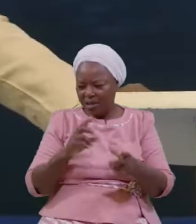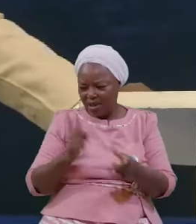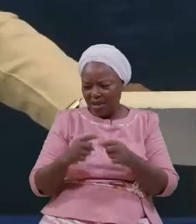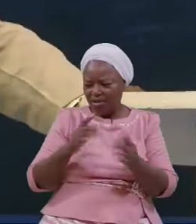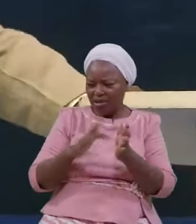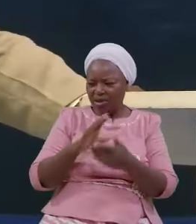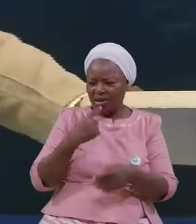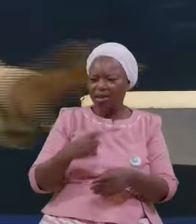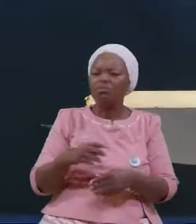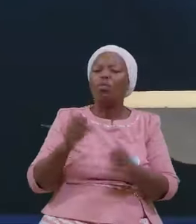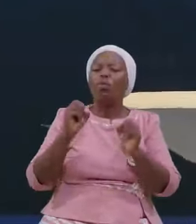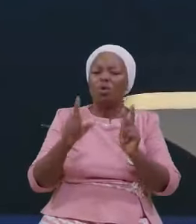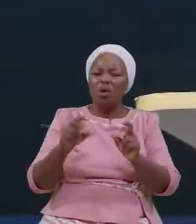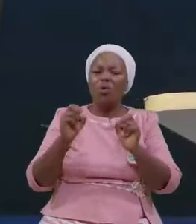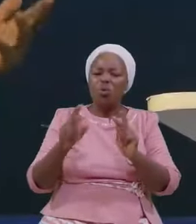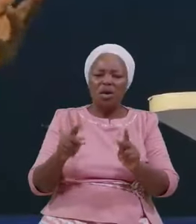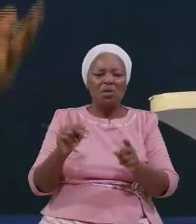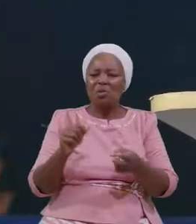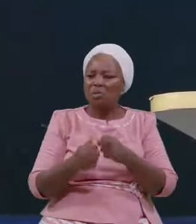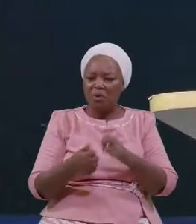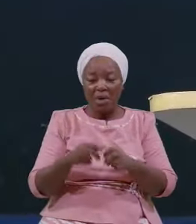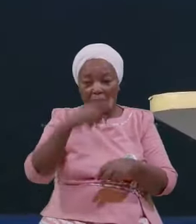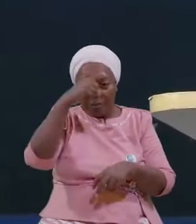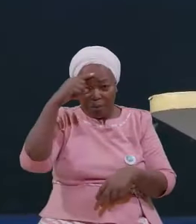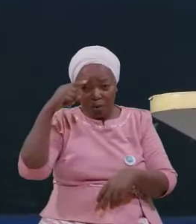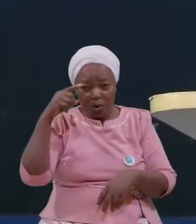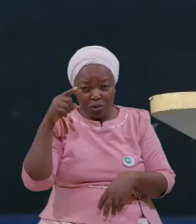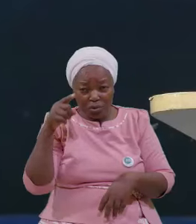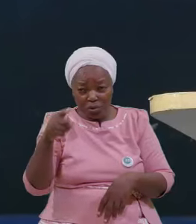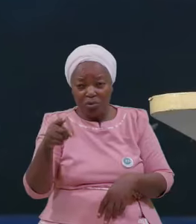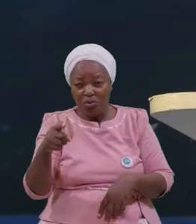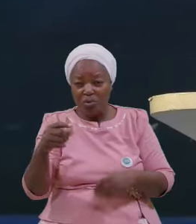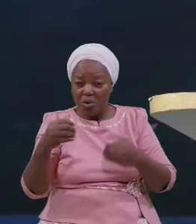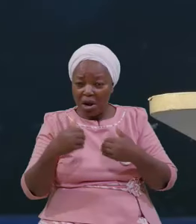that's right. Because you've had five.